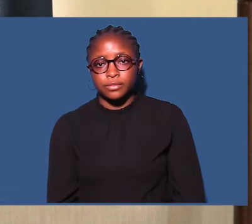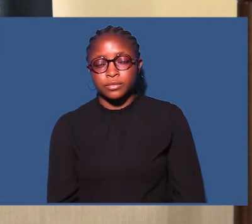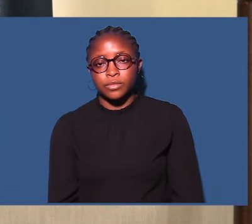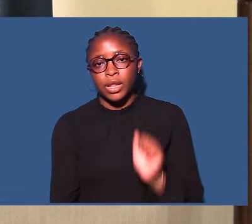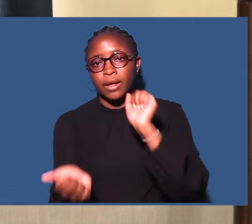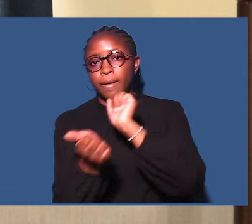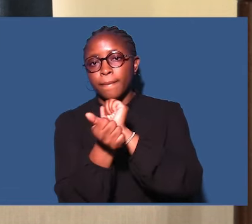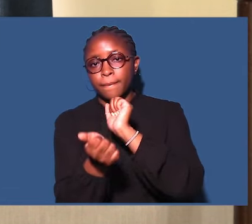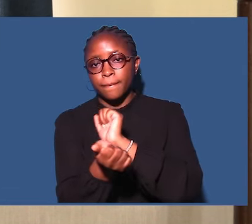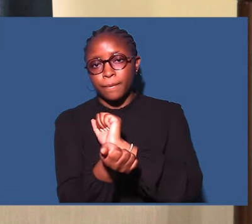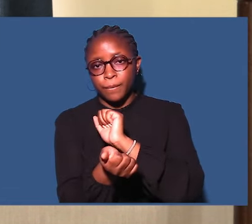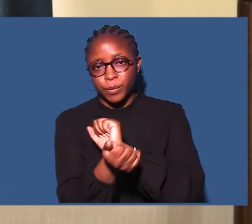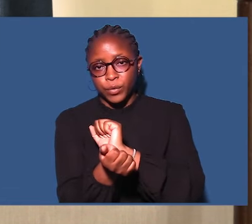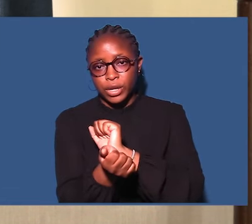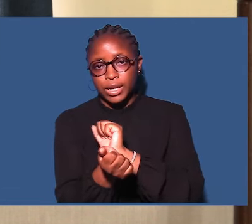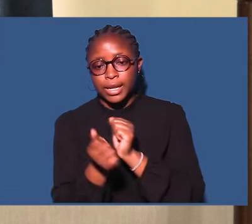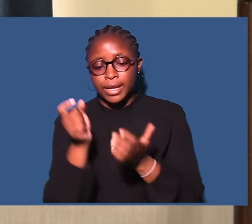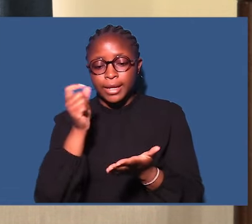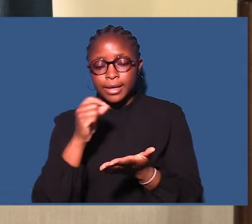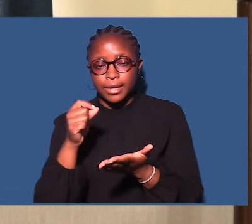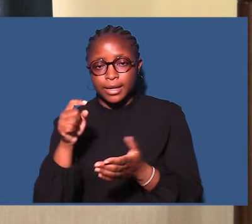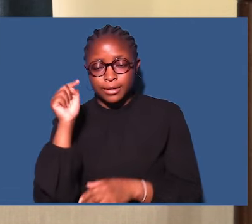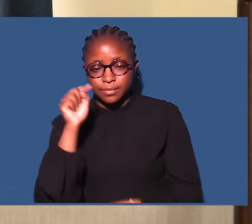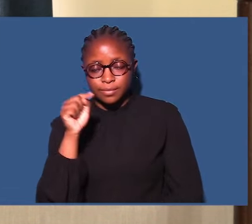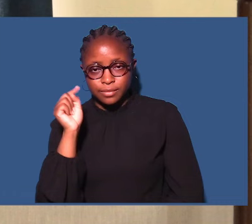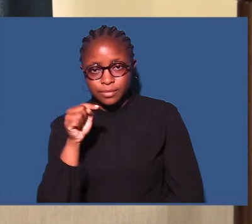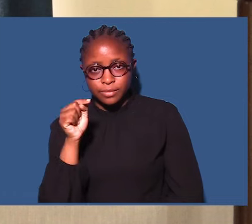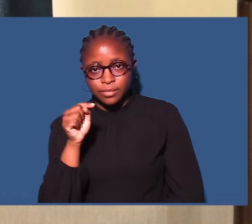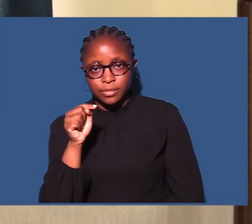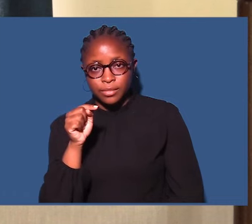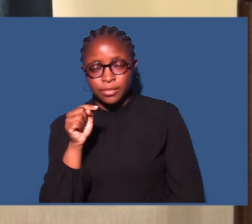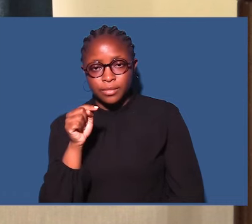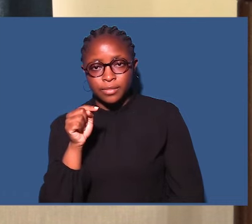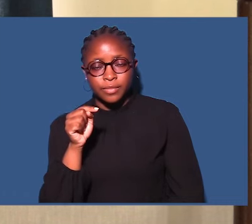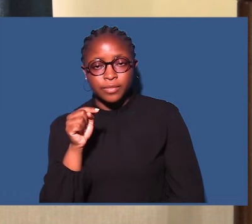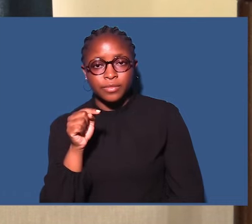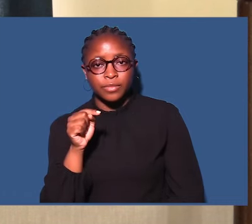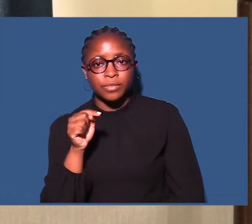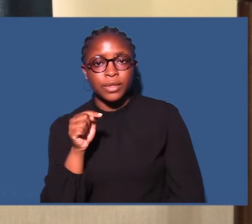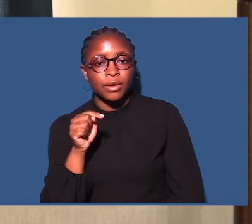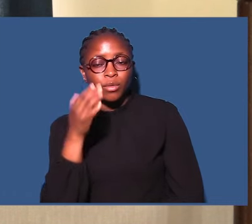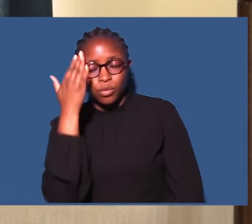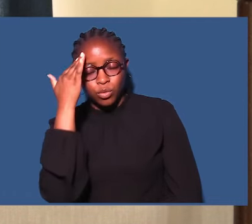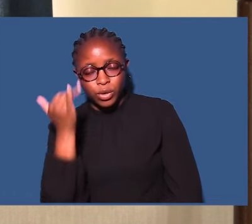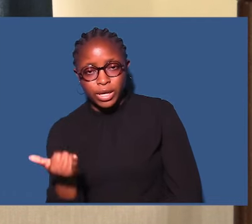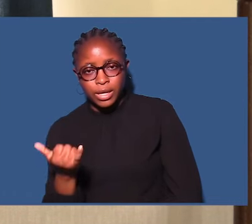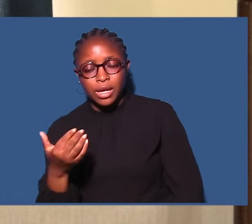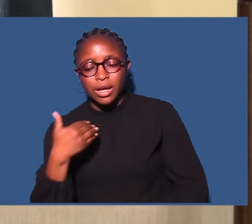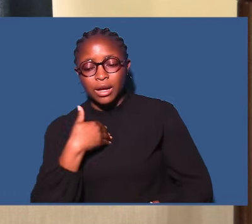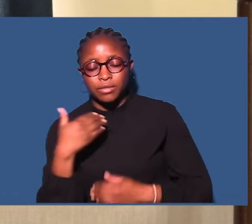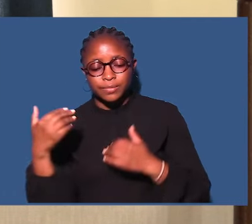Paul was writing this concerning the disputes that were there